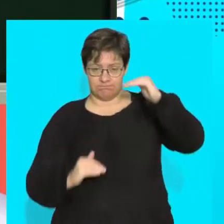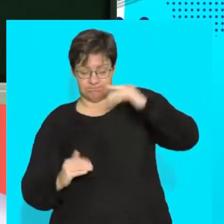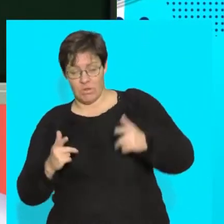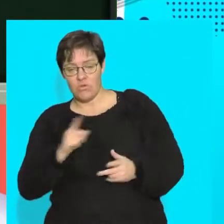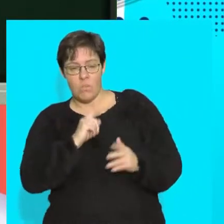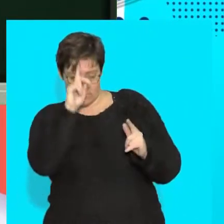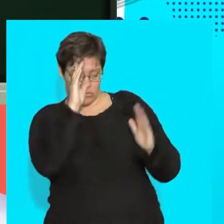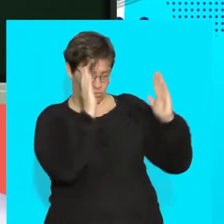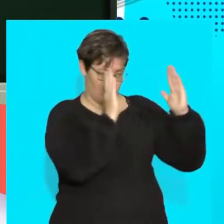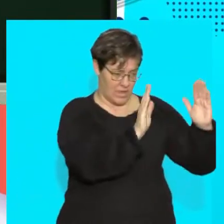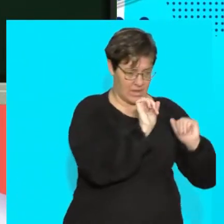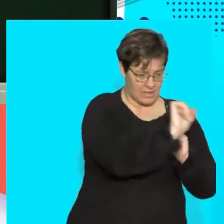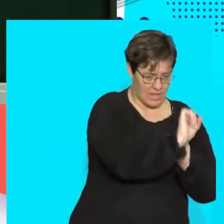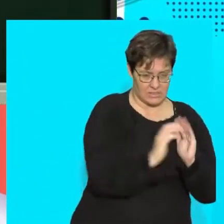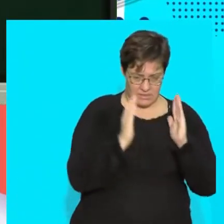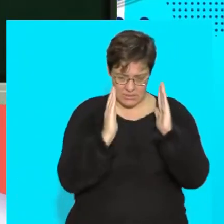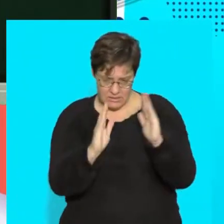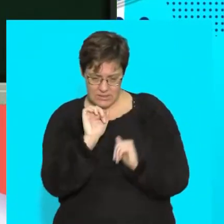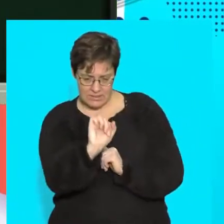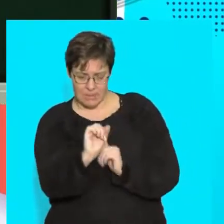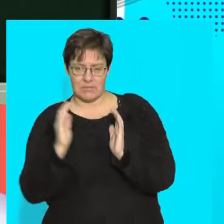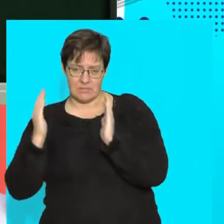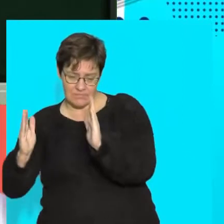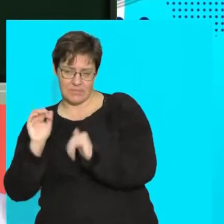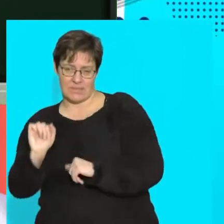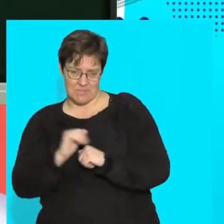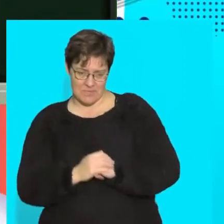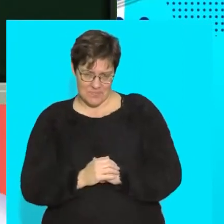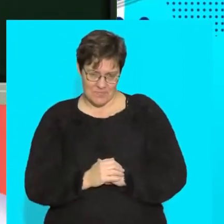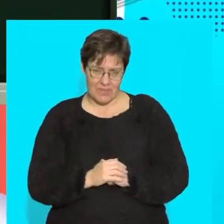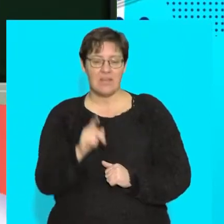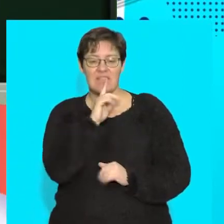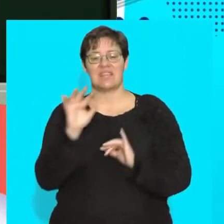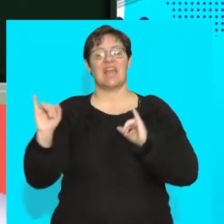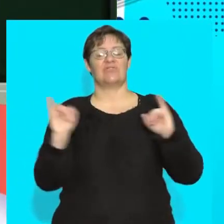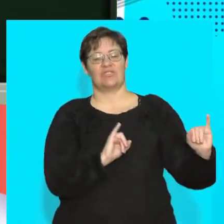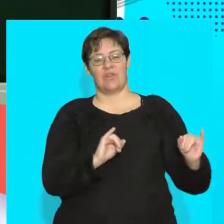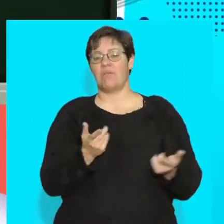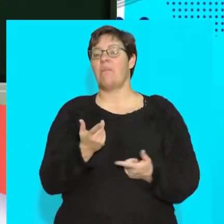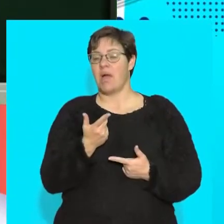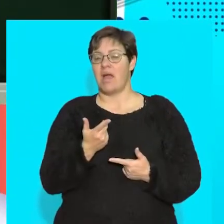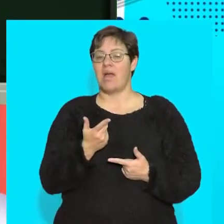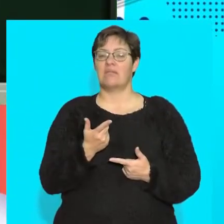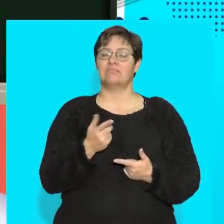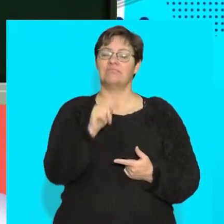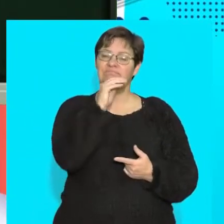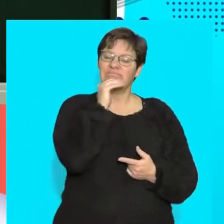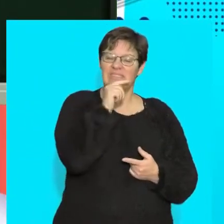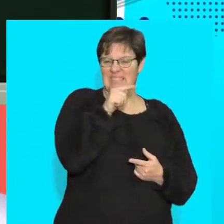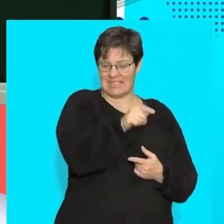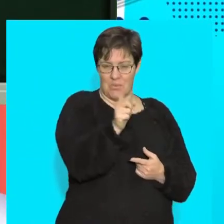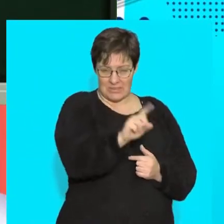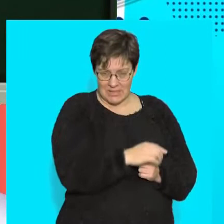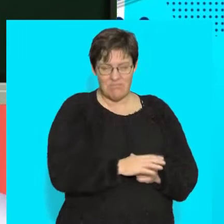sure on what are the time intervals. Guys, that was just the introduction of what a timeline is, which I know by now you're